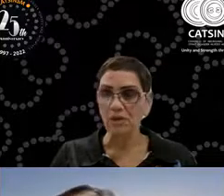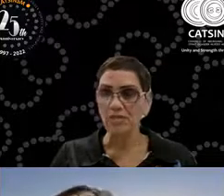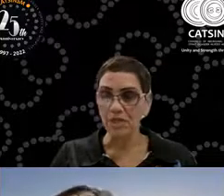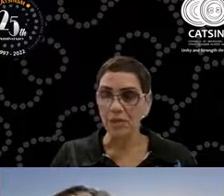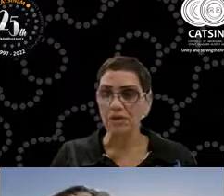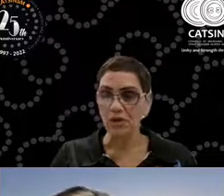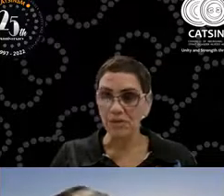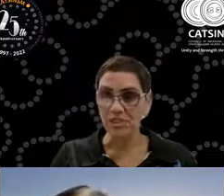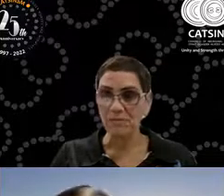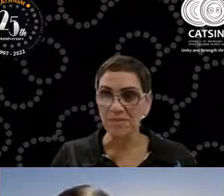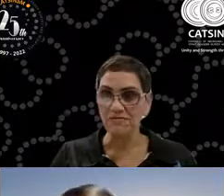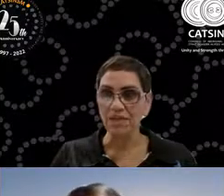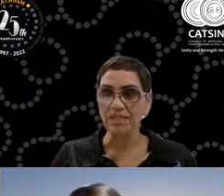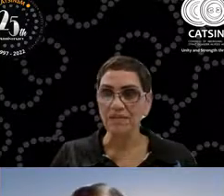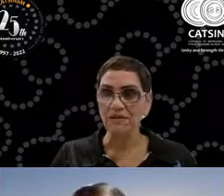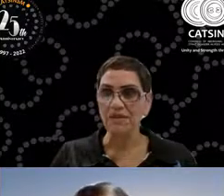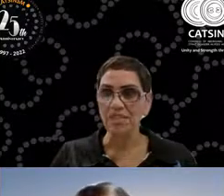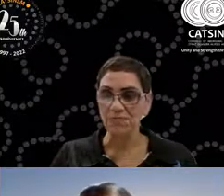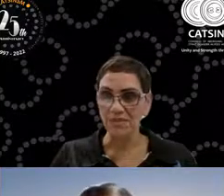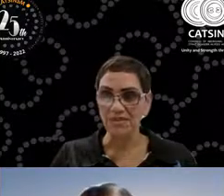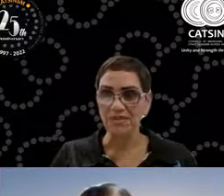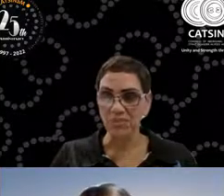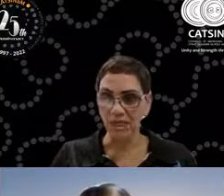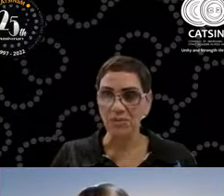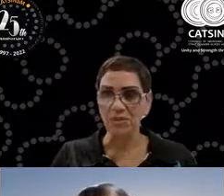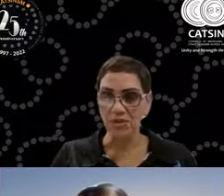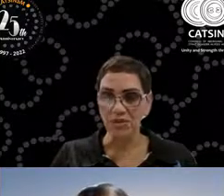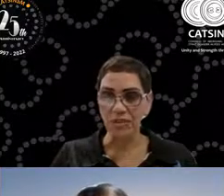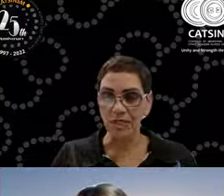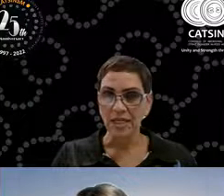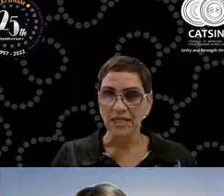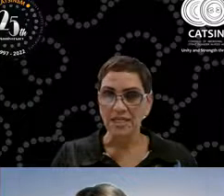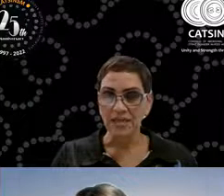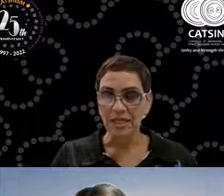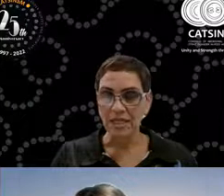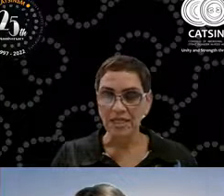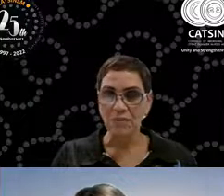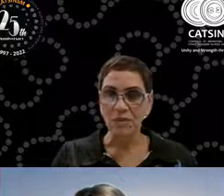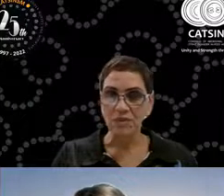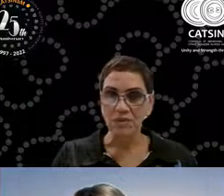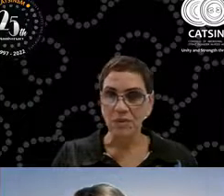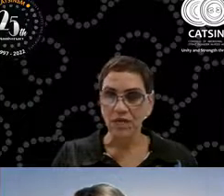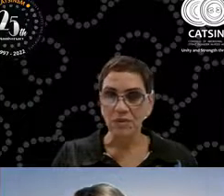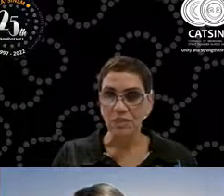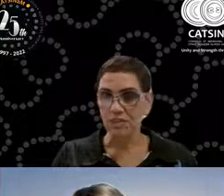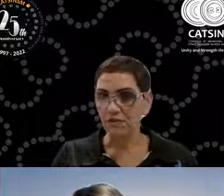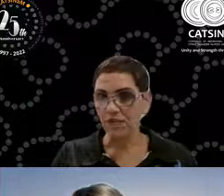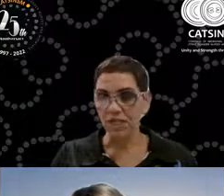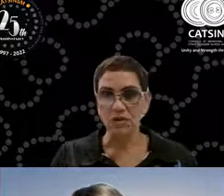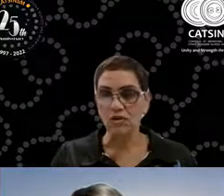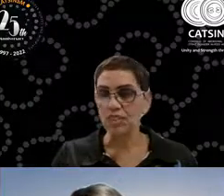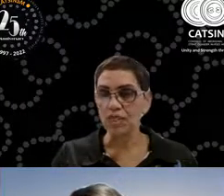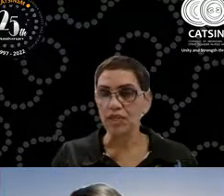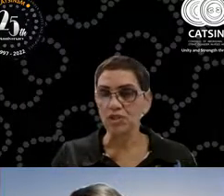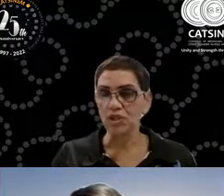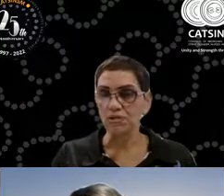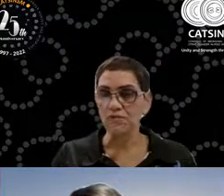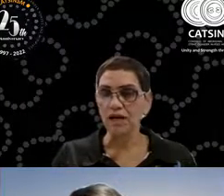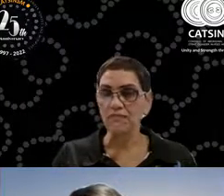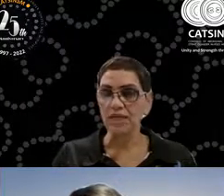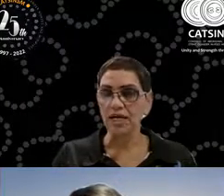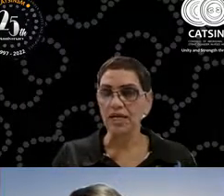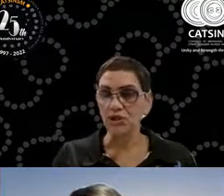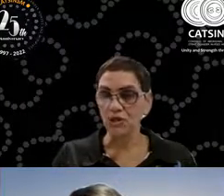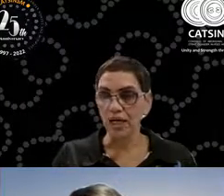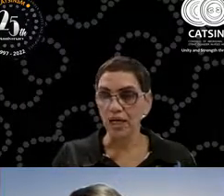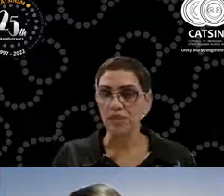they would grapple with some of the concepts if they didn't have the experience to be able to do it. It's like getting someone to do a graduate certificate in nursing leadership